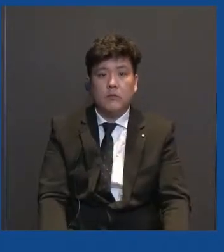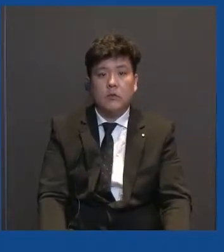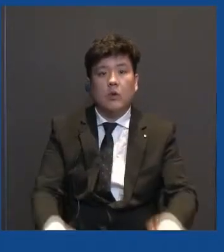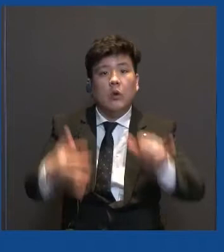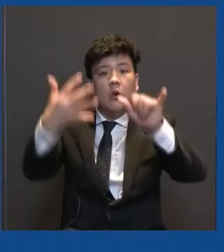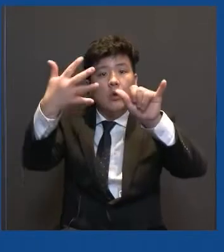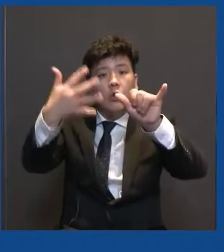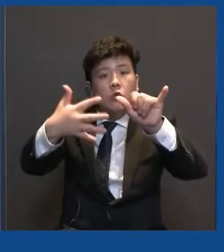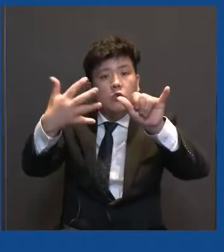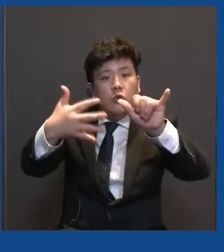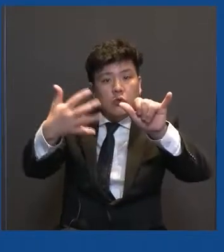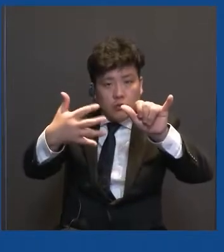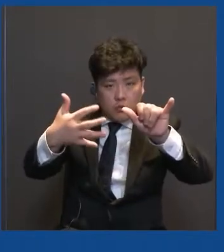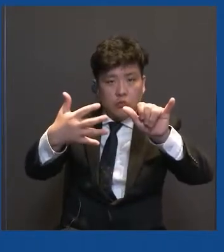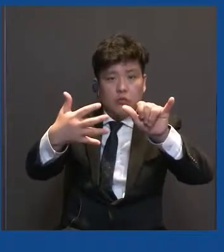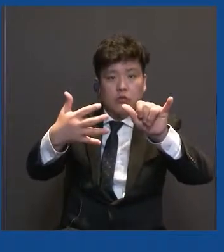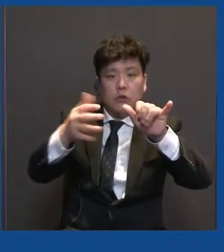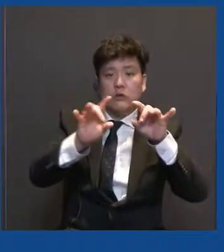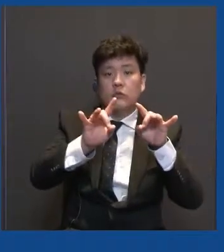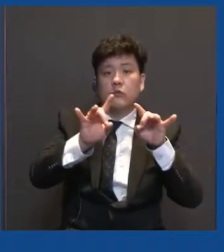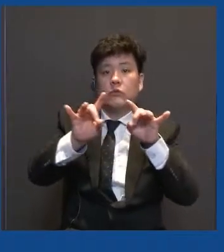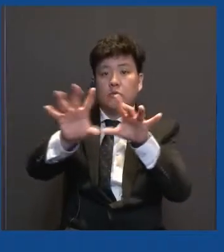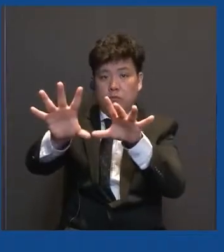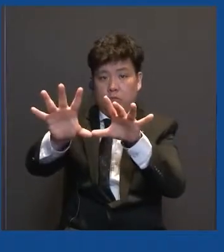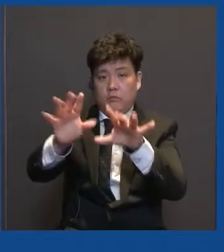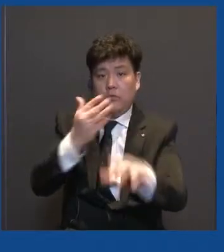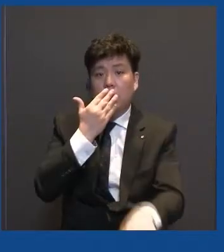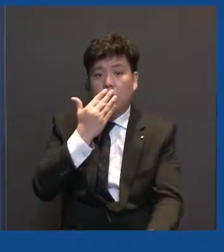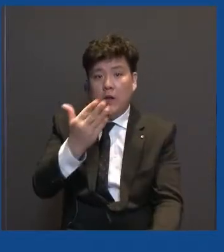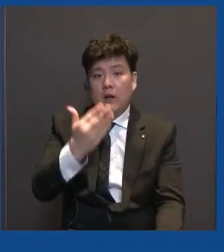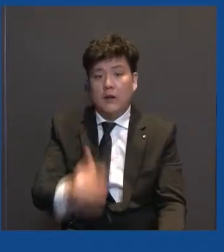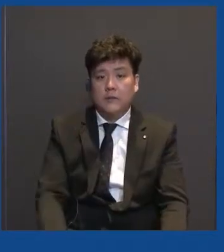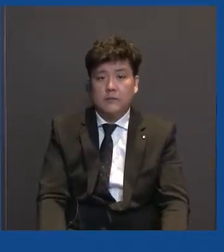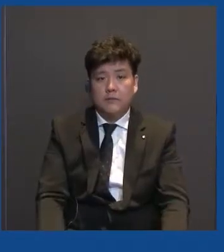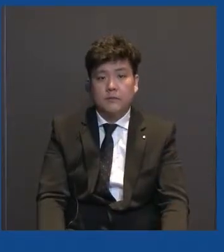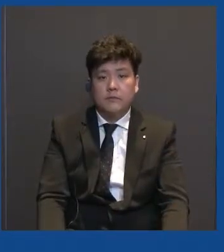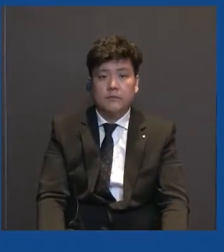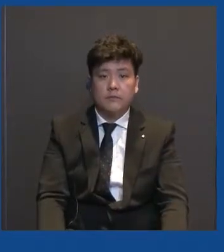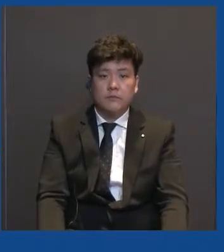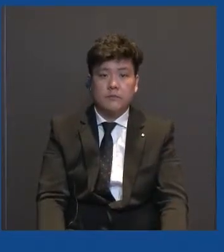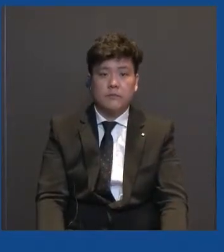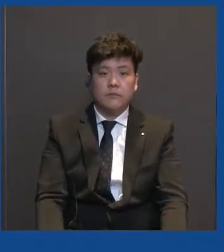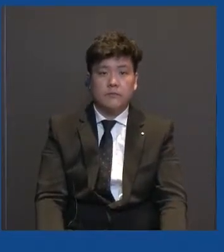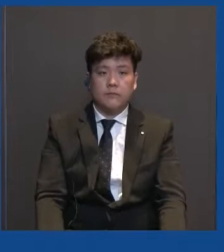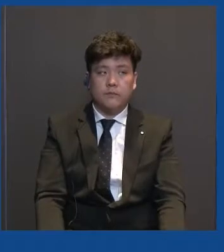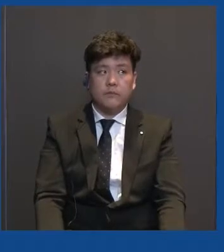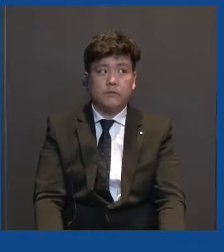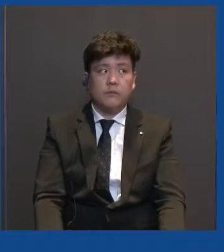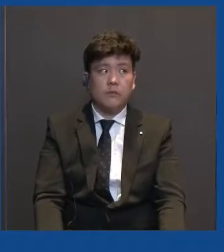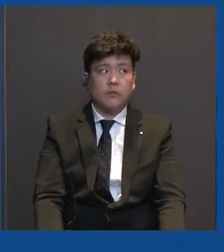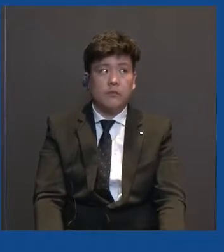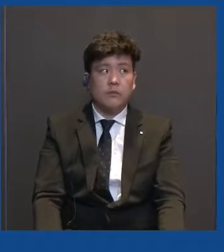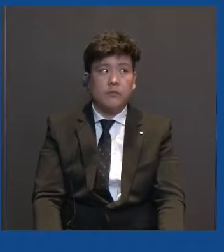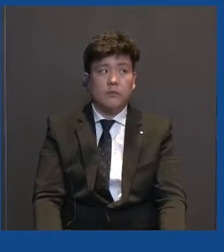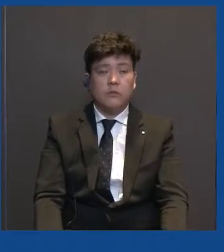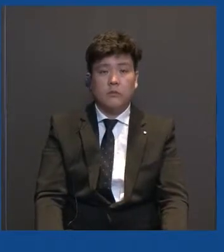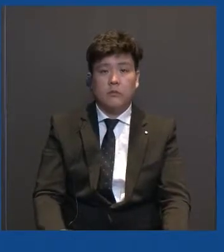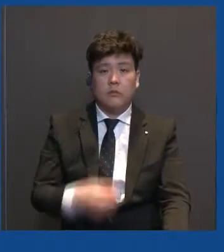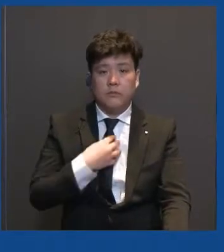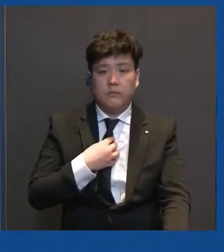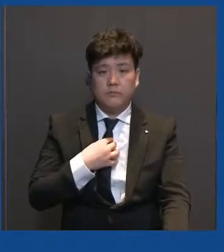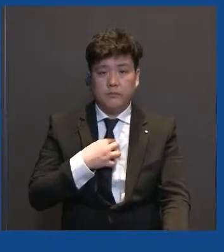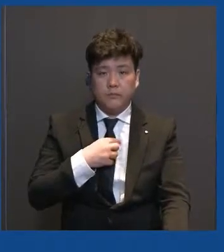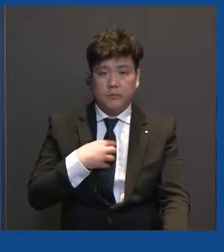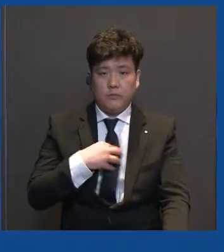for active participation of the audience who are with us through the YouTube as well. It would be appreciated if you could leave your inquiries